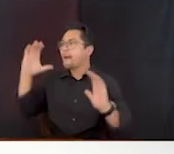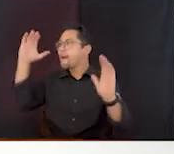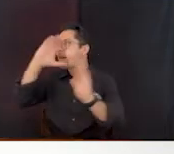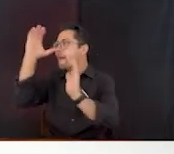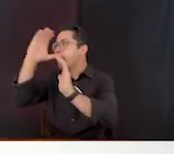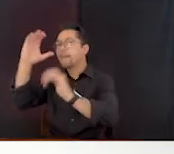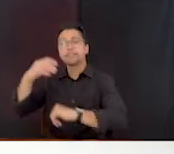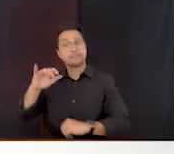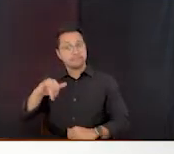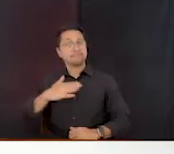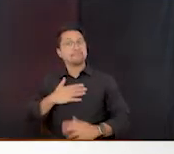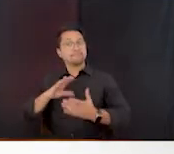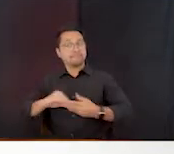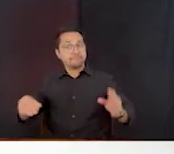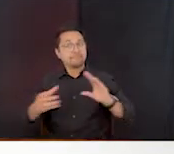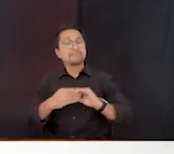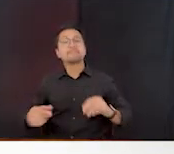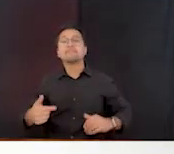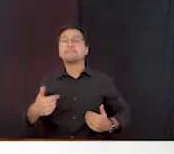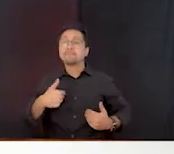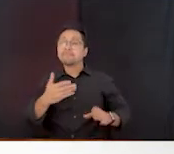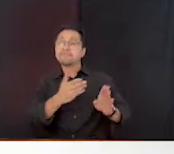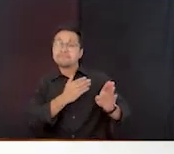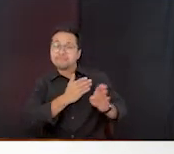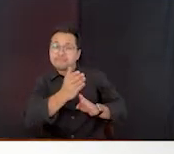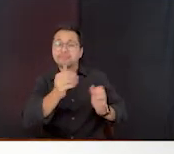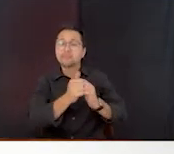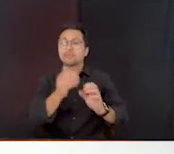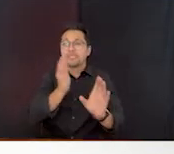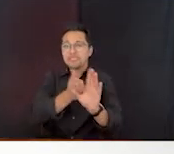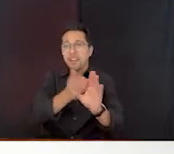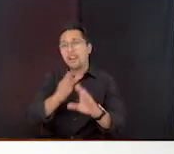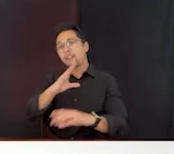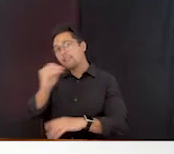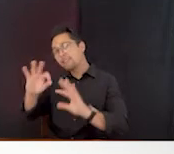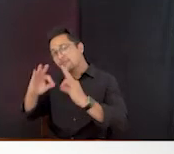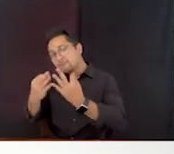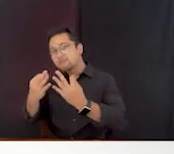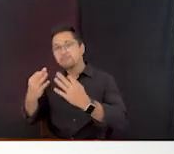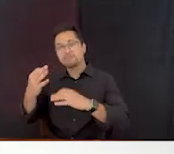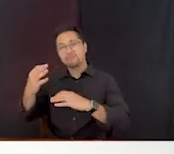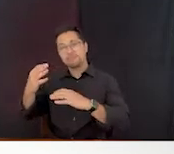year. I discovered it through FSU